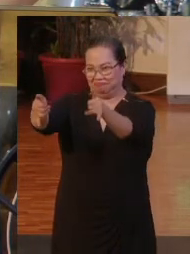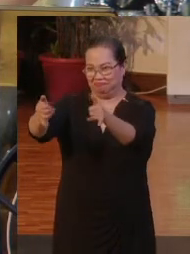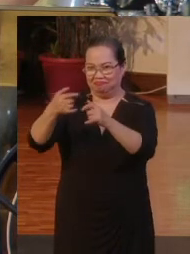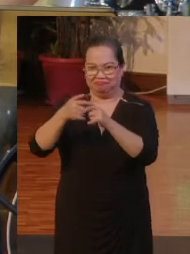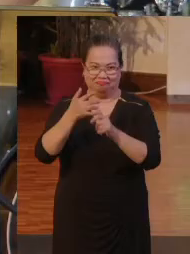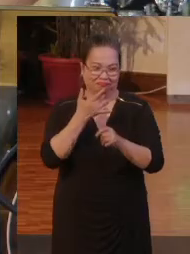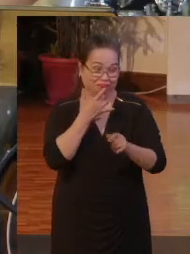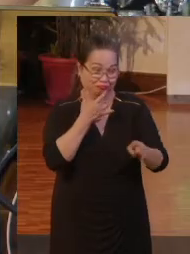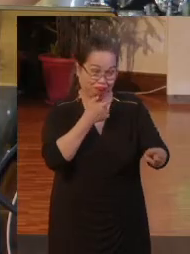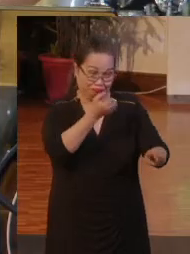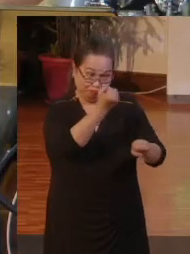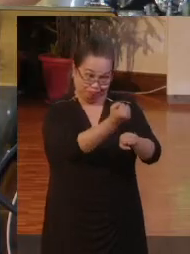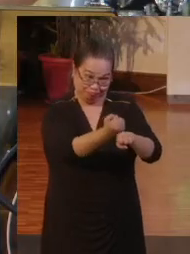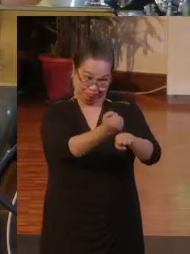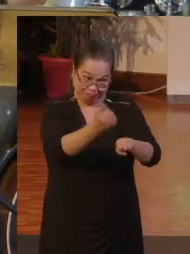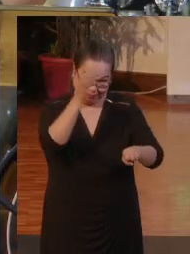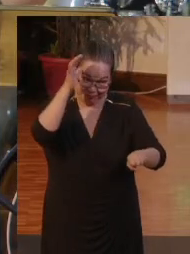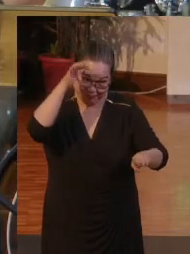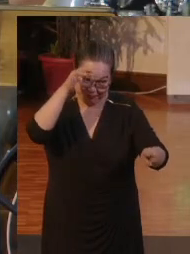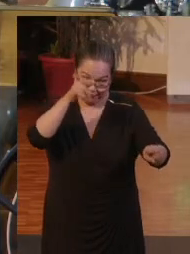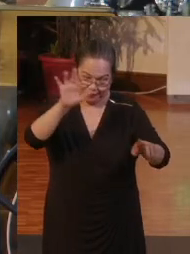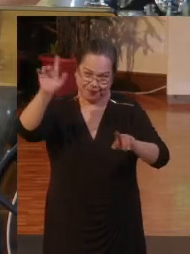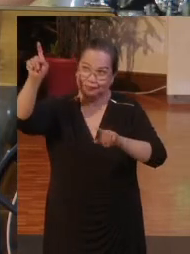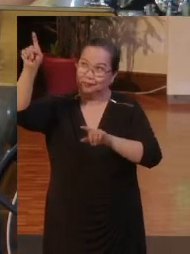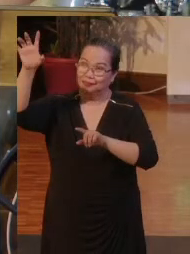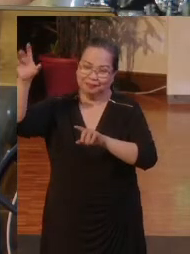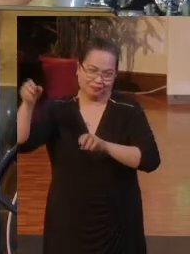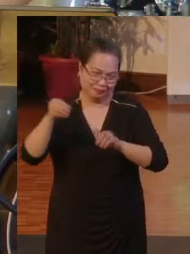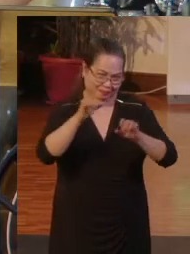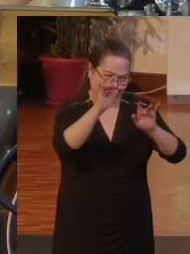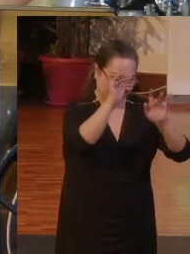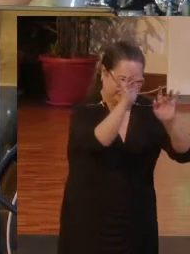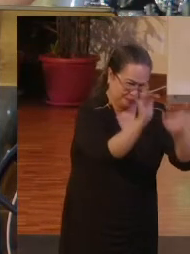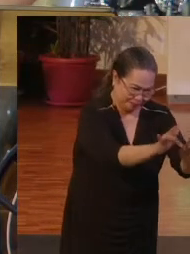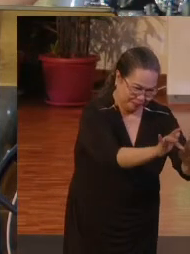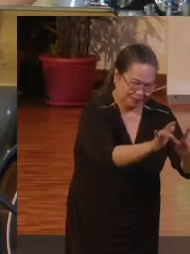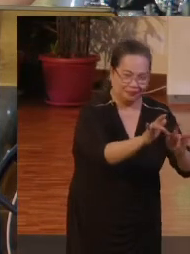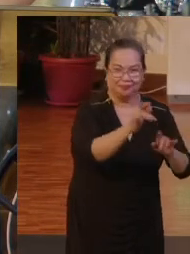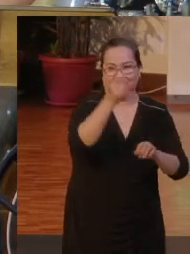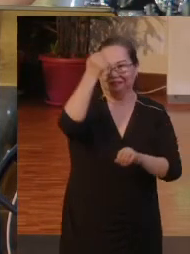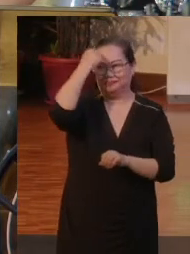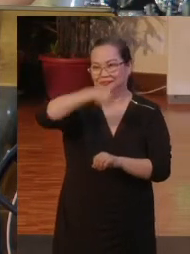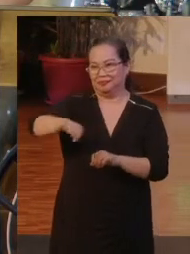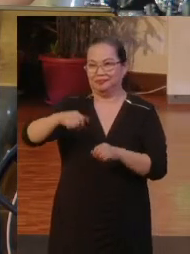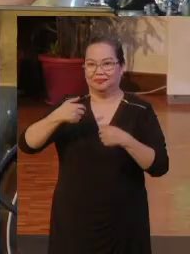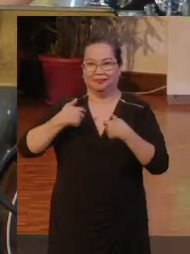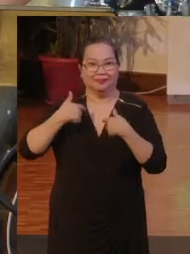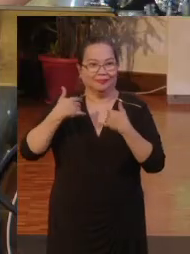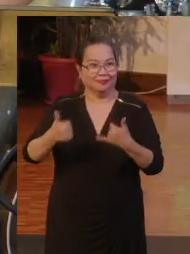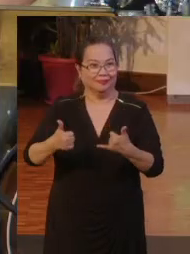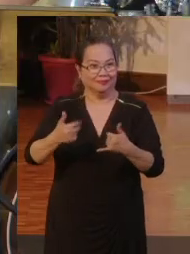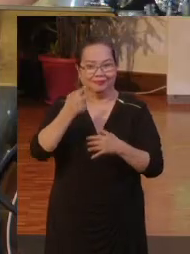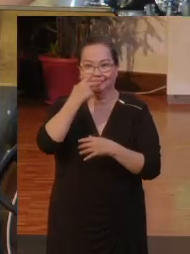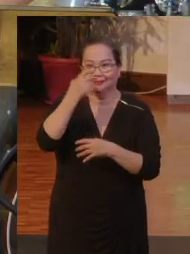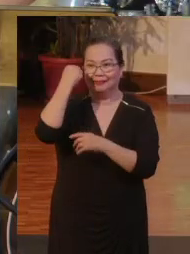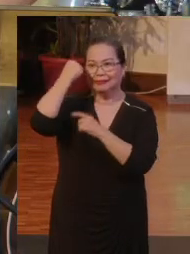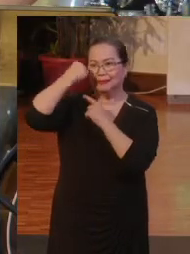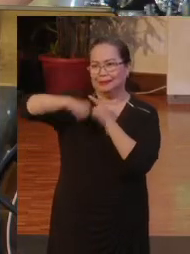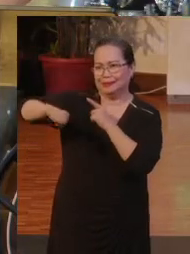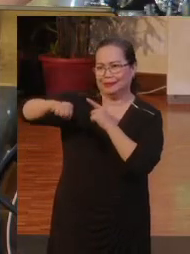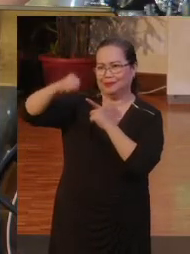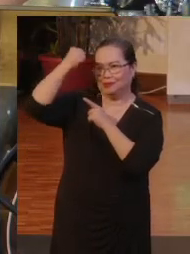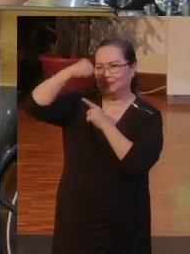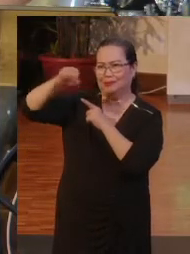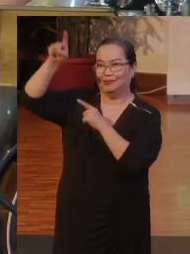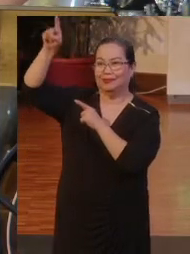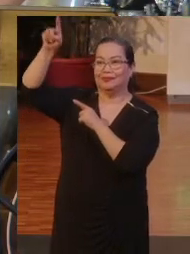time disobedient to God, but now will receive mercy because of their disobedience. So they too have now been disobedient in order that by